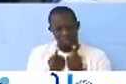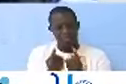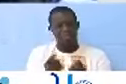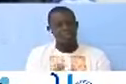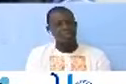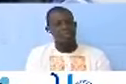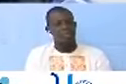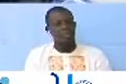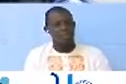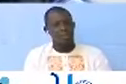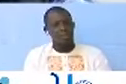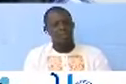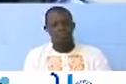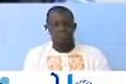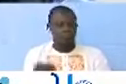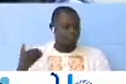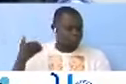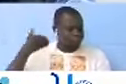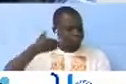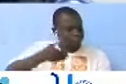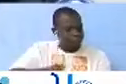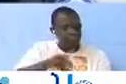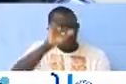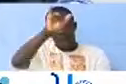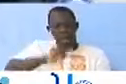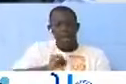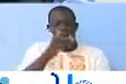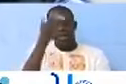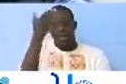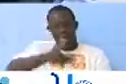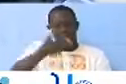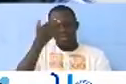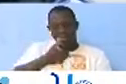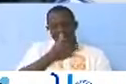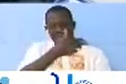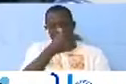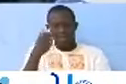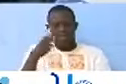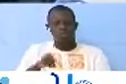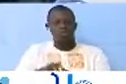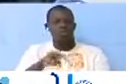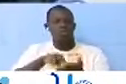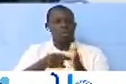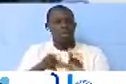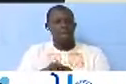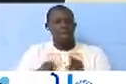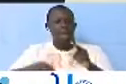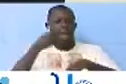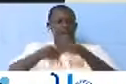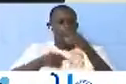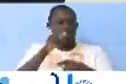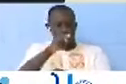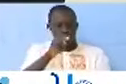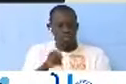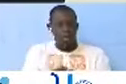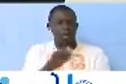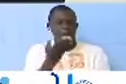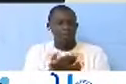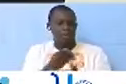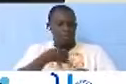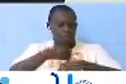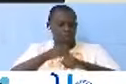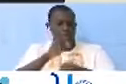around 1990. Until in the year 1990. So after you finished your training, were you a qualified mechanic or